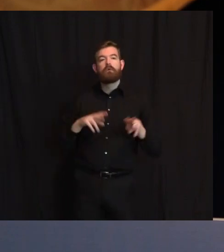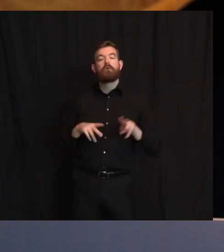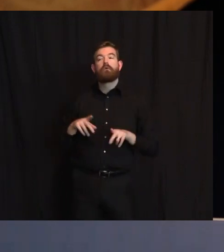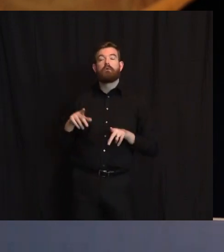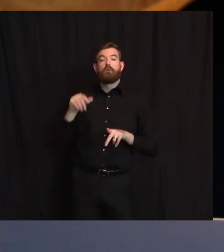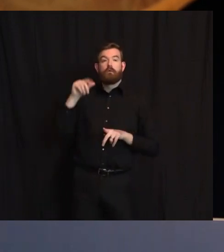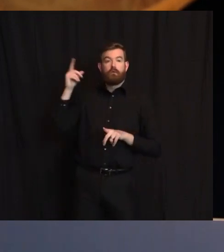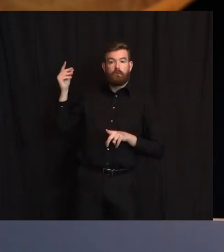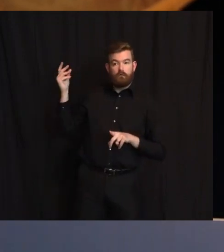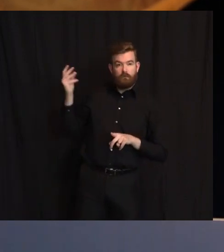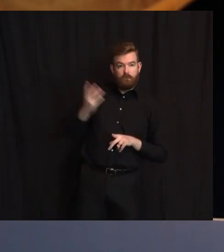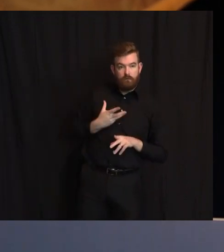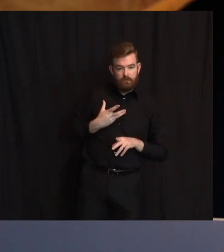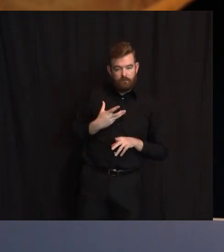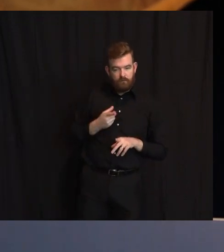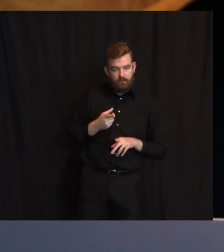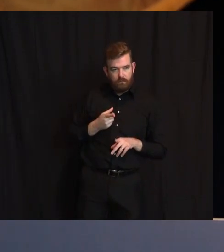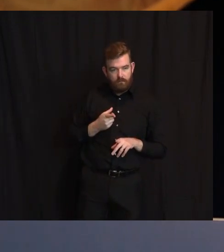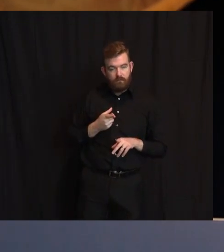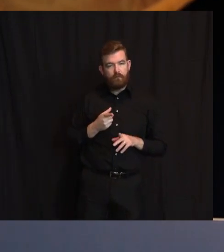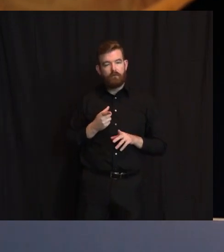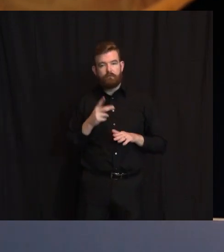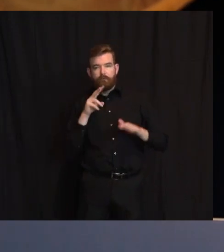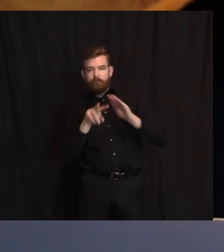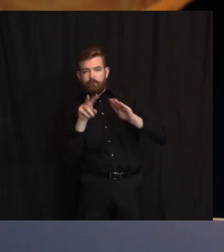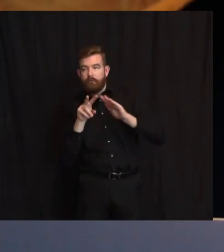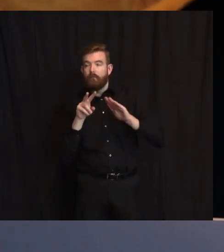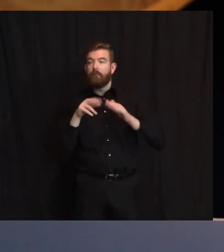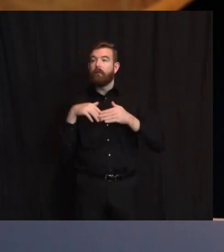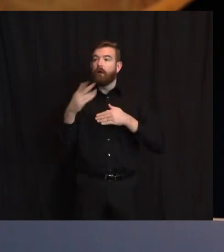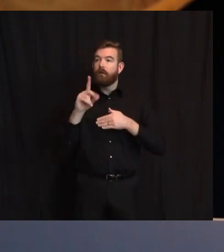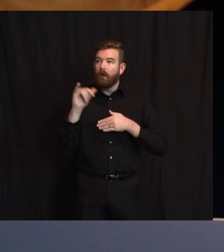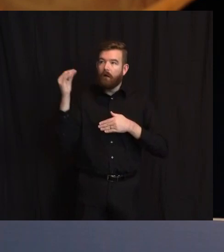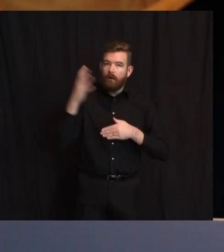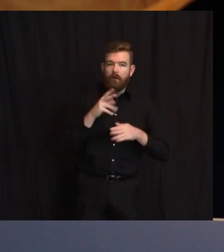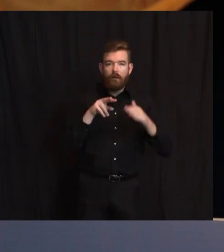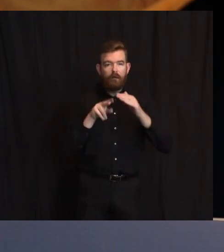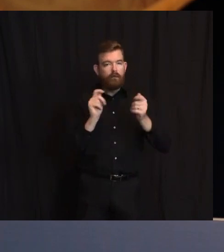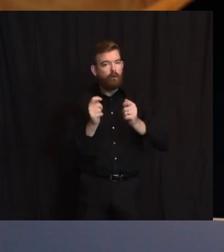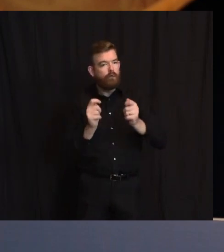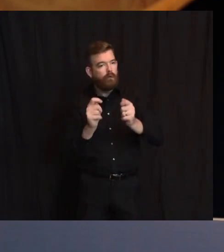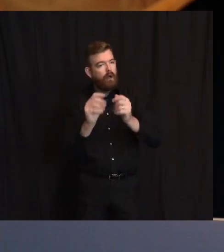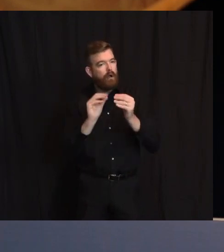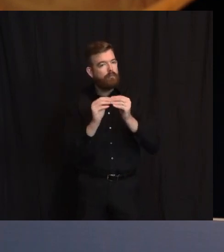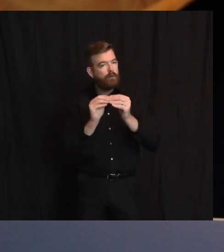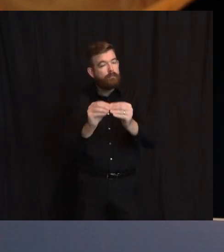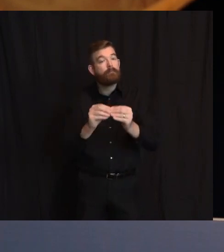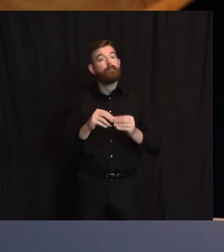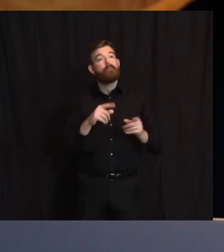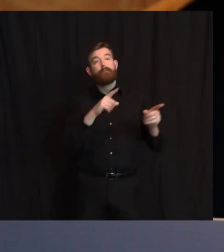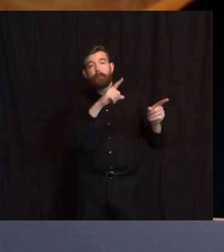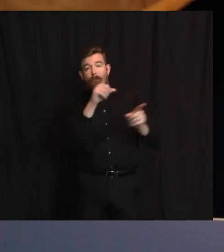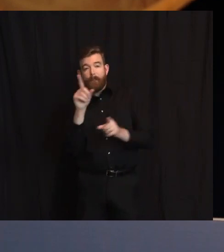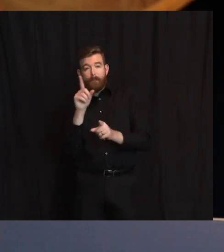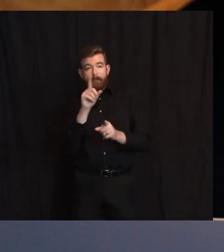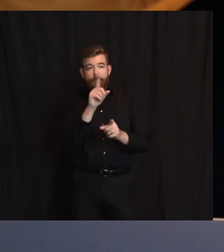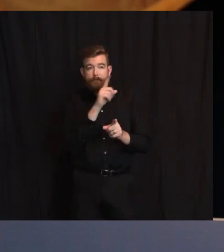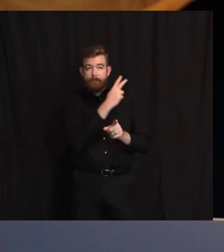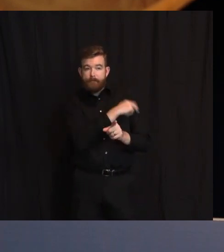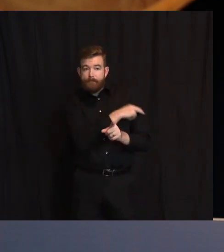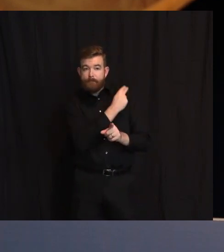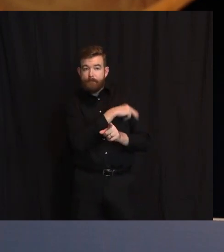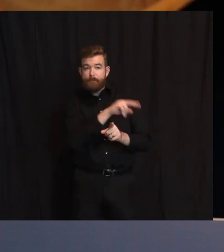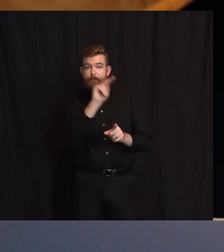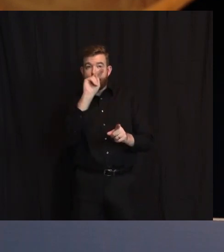Right now, knowing what our hospitals are doing, the north is packed. But last evening